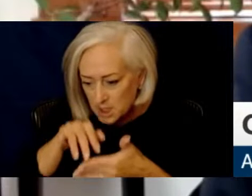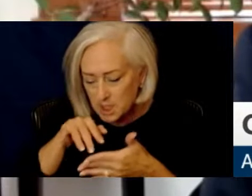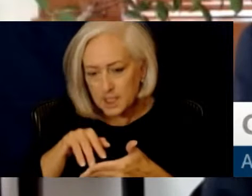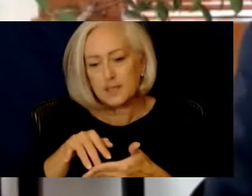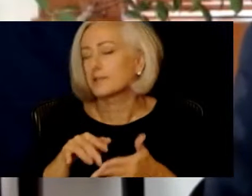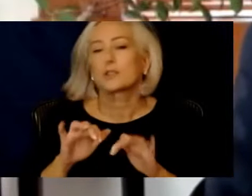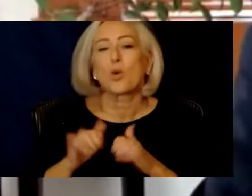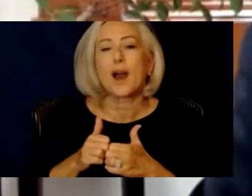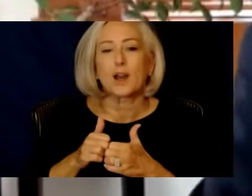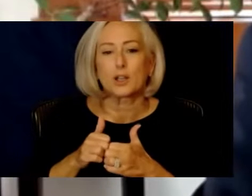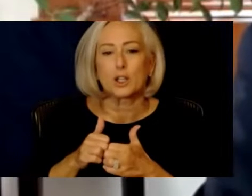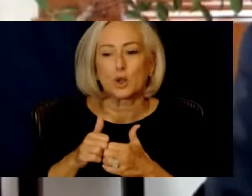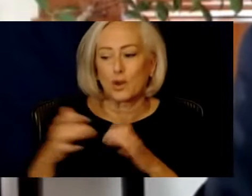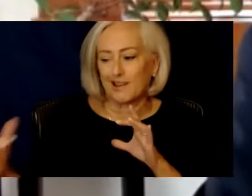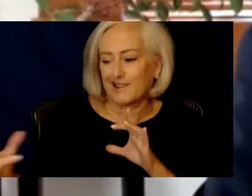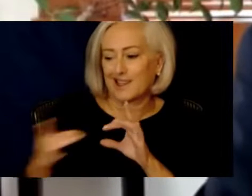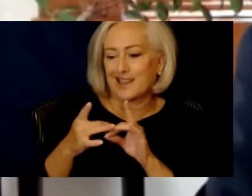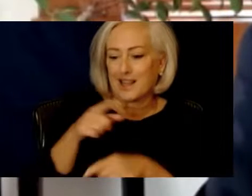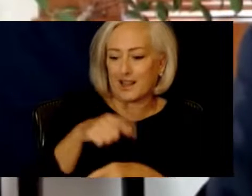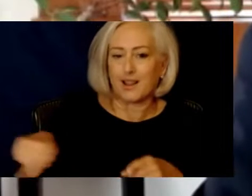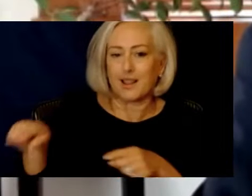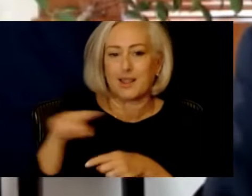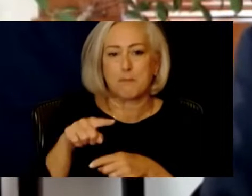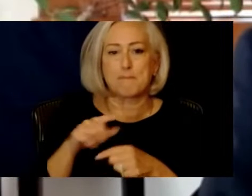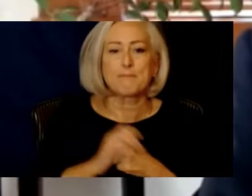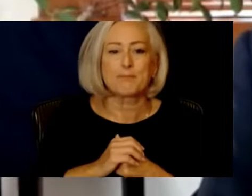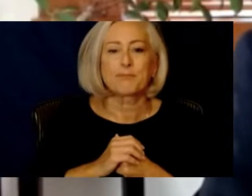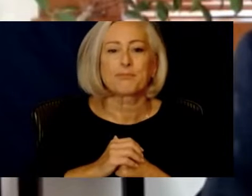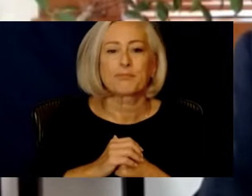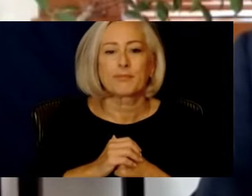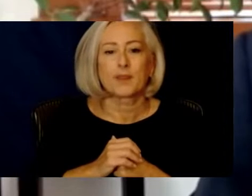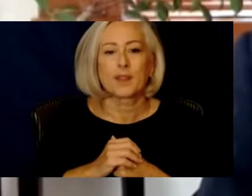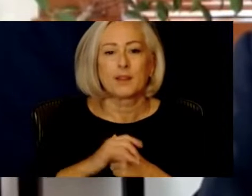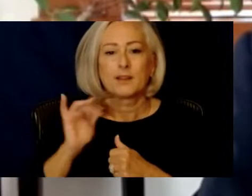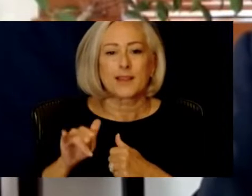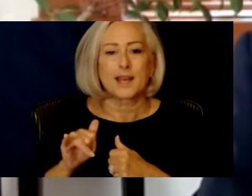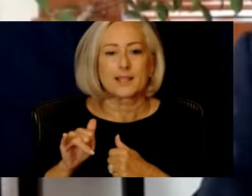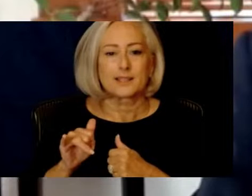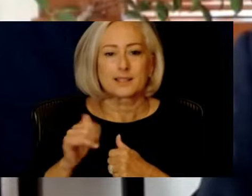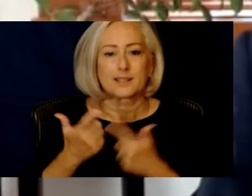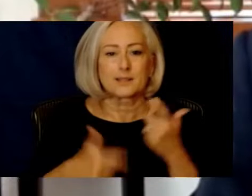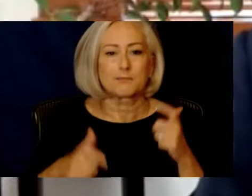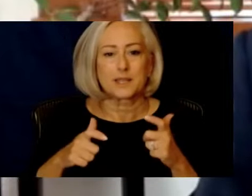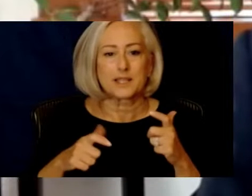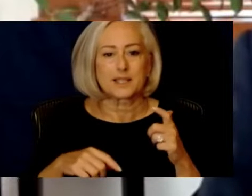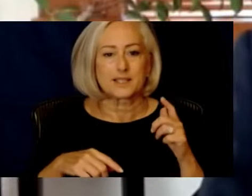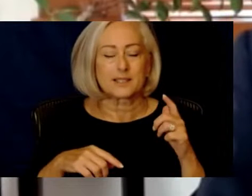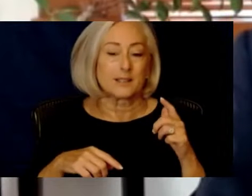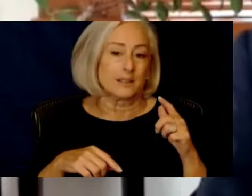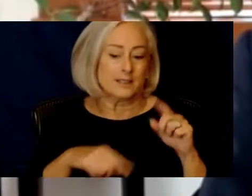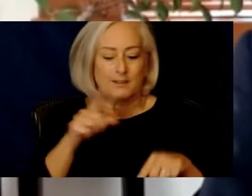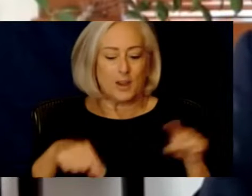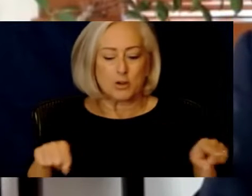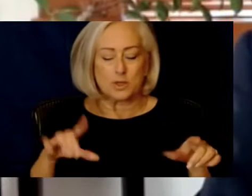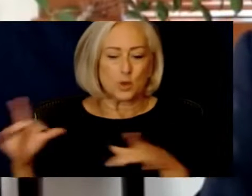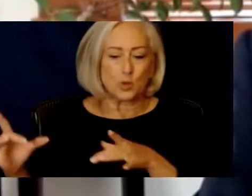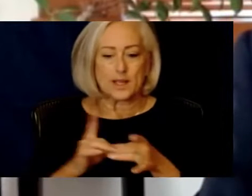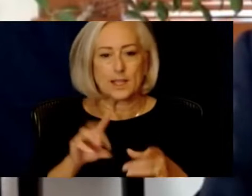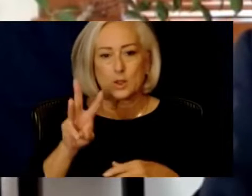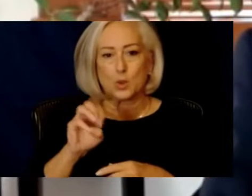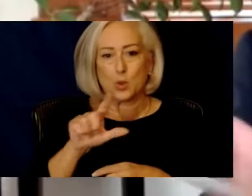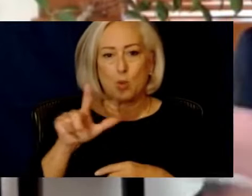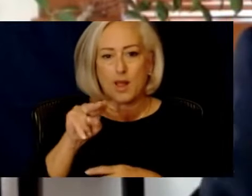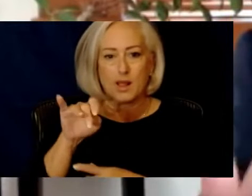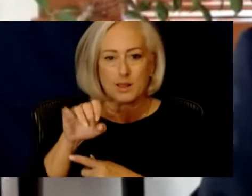do you get them connected, which is key? That's one of the biggest variables when it comes to wellness. How do you get them connected when you have things like